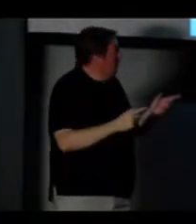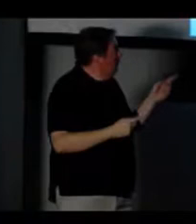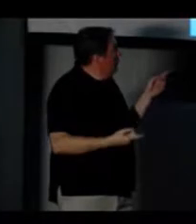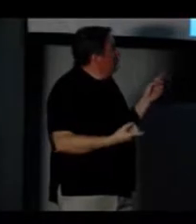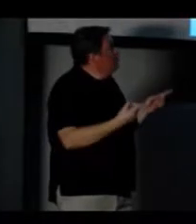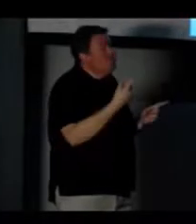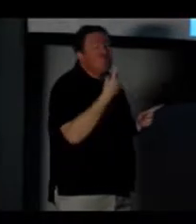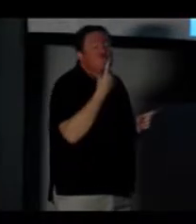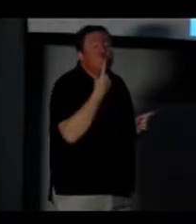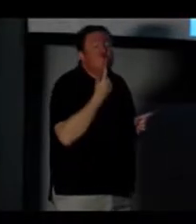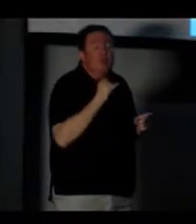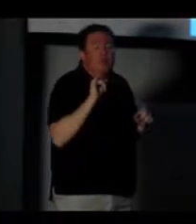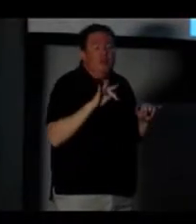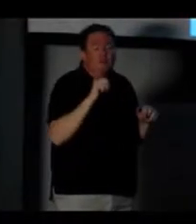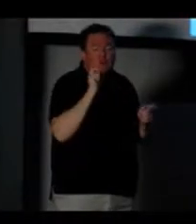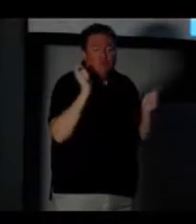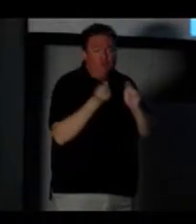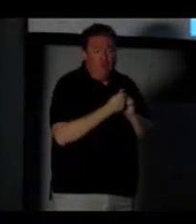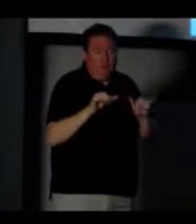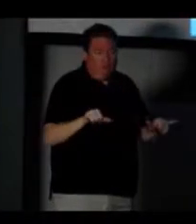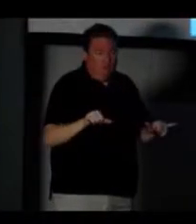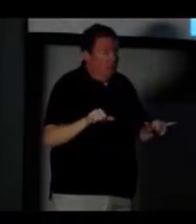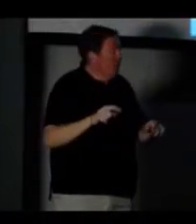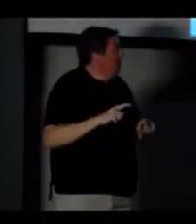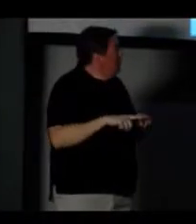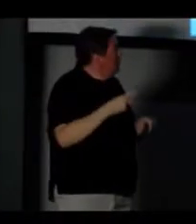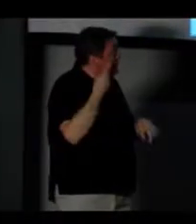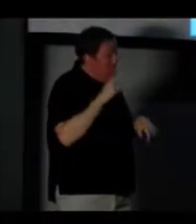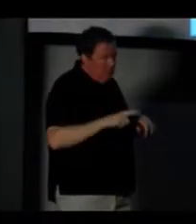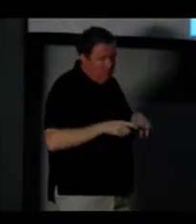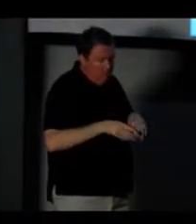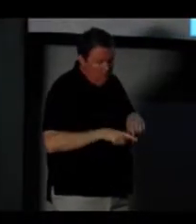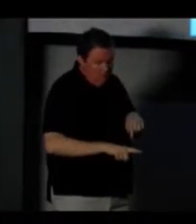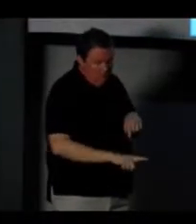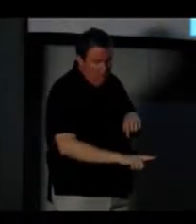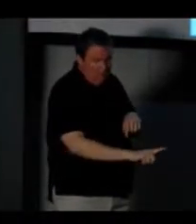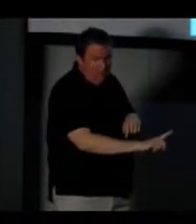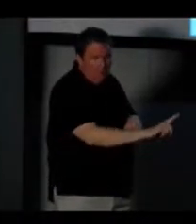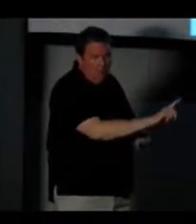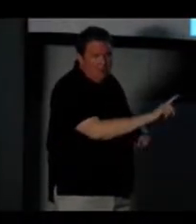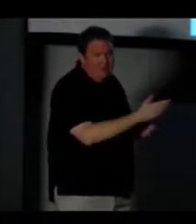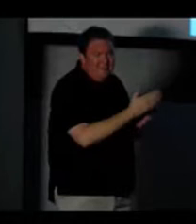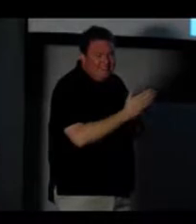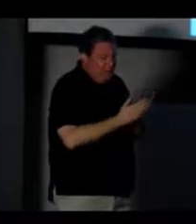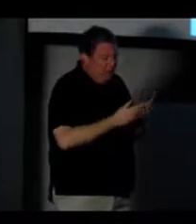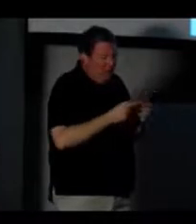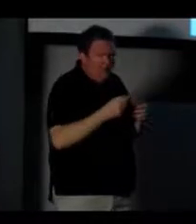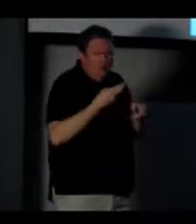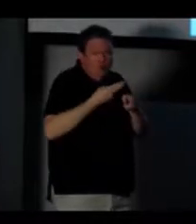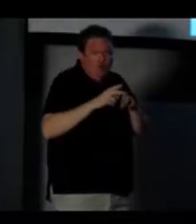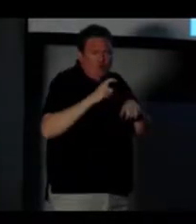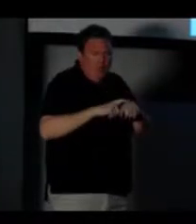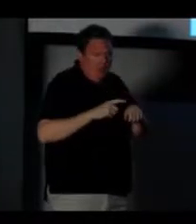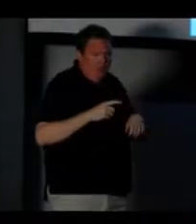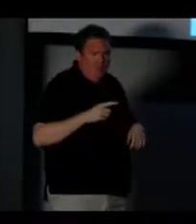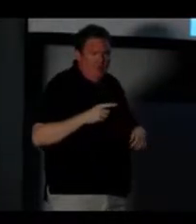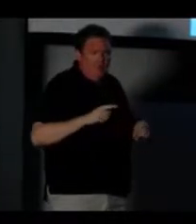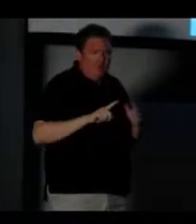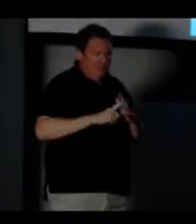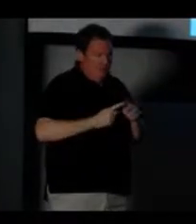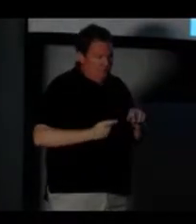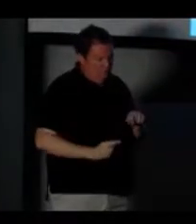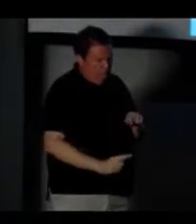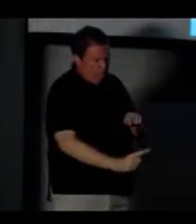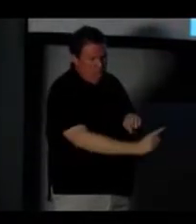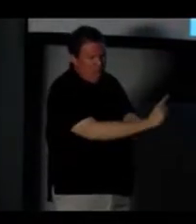In fact, you can see from these lines, they're not all going down. Instead, some of them, even within a relatively short period of time, are starting